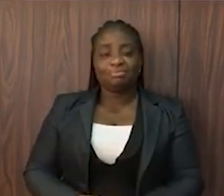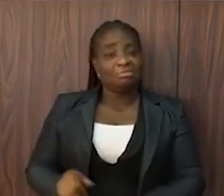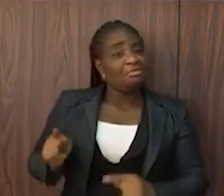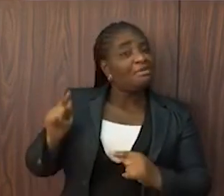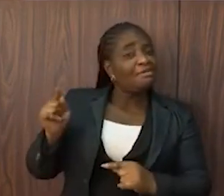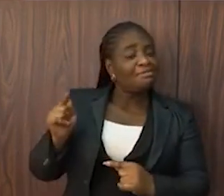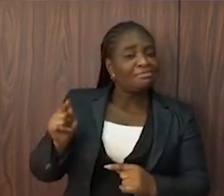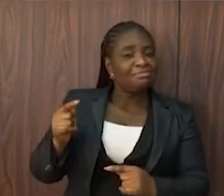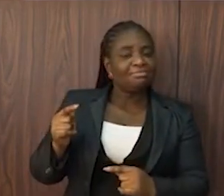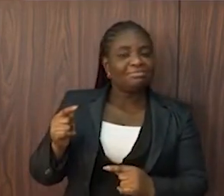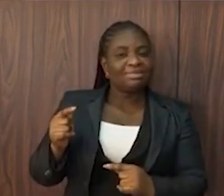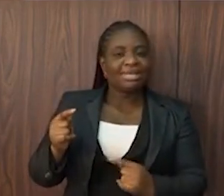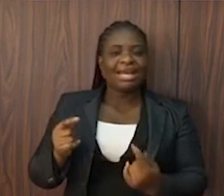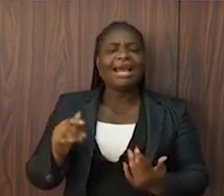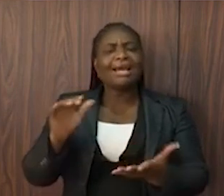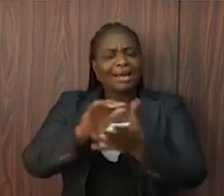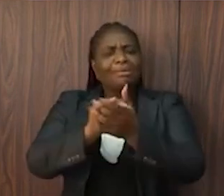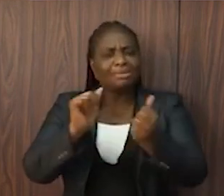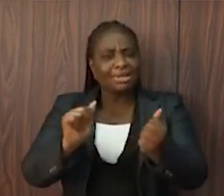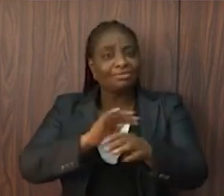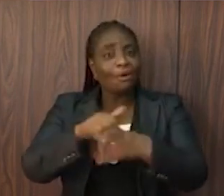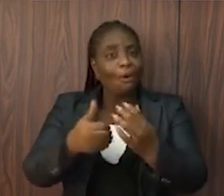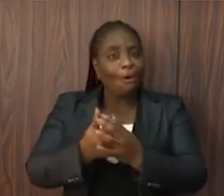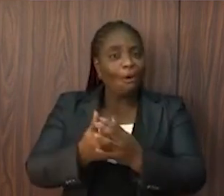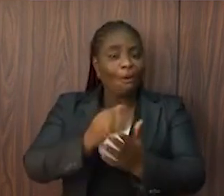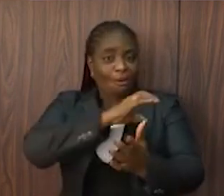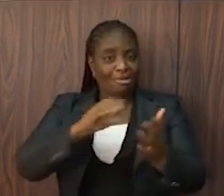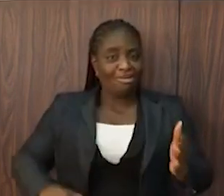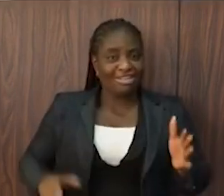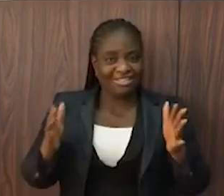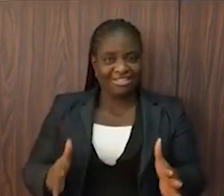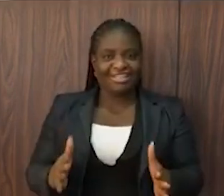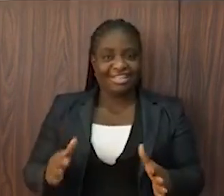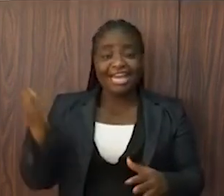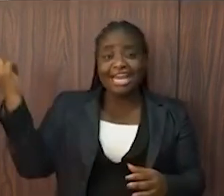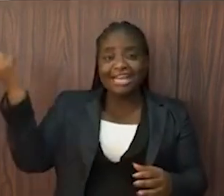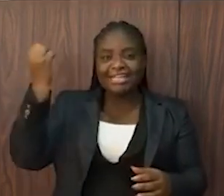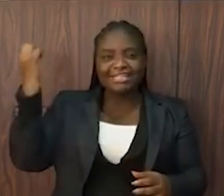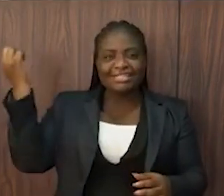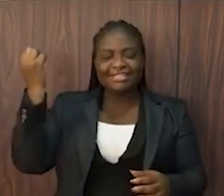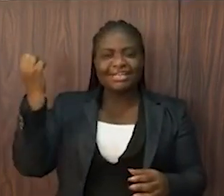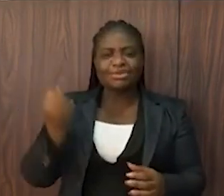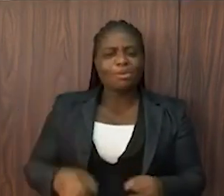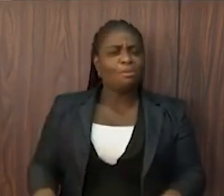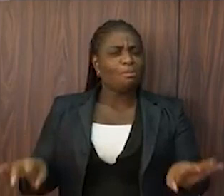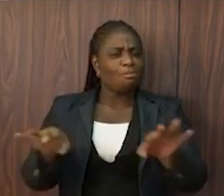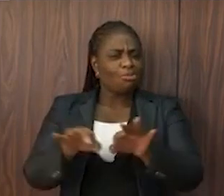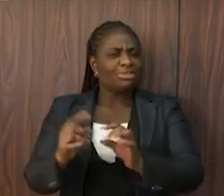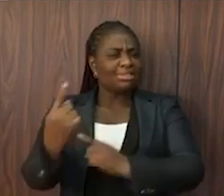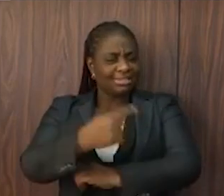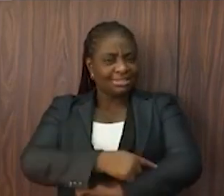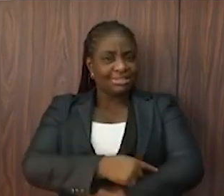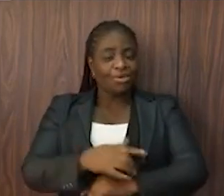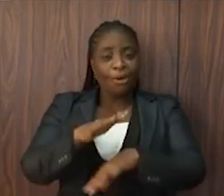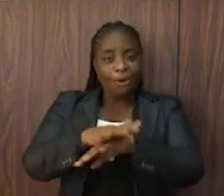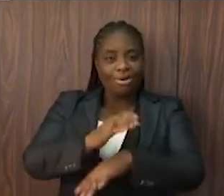For me, and indeed I believe for all Christians, Easter is the most important date